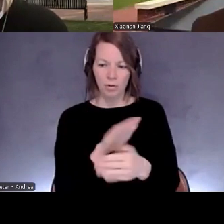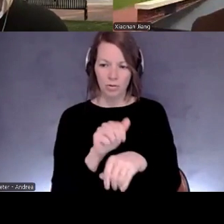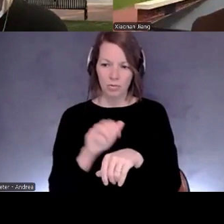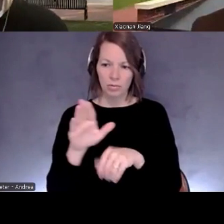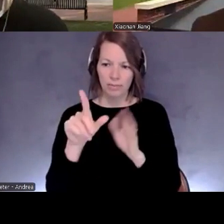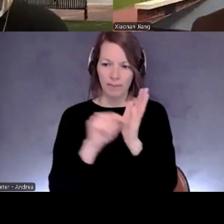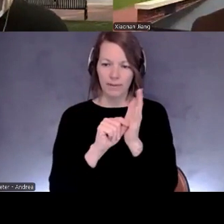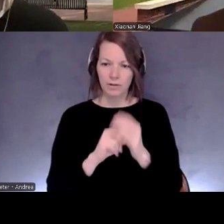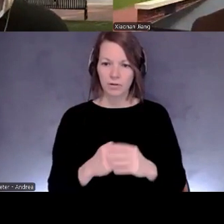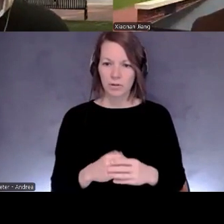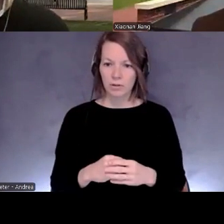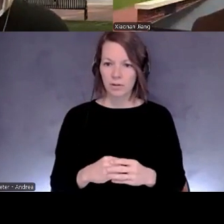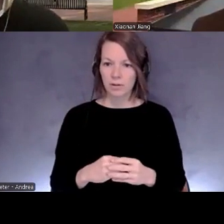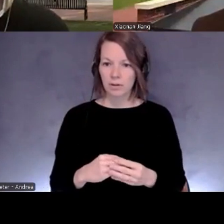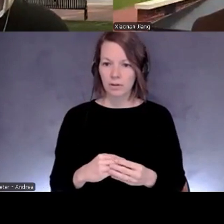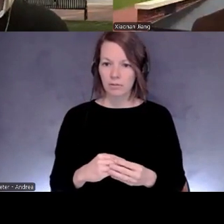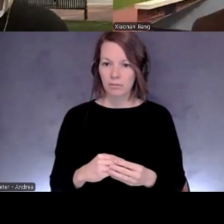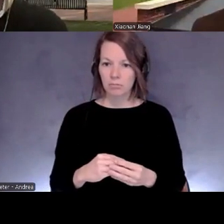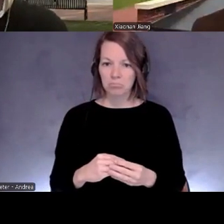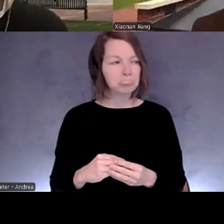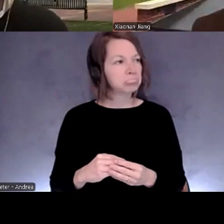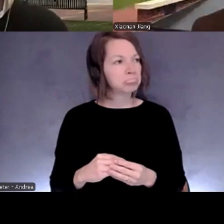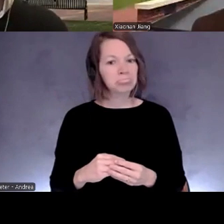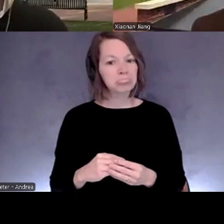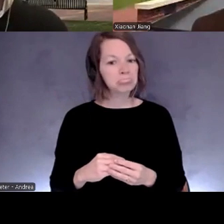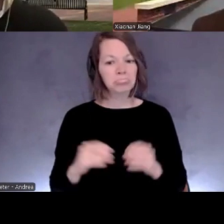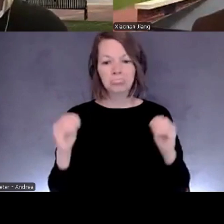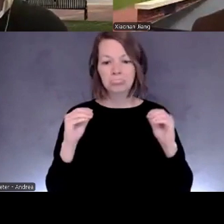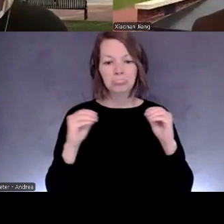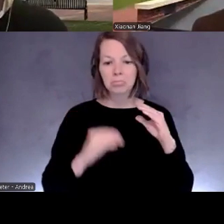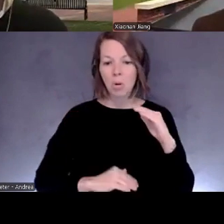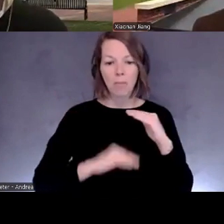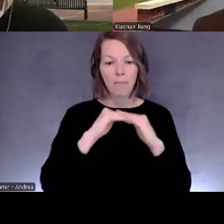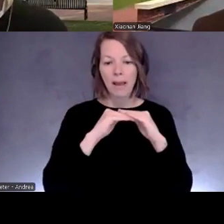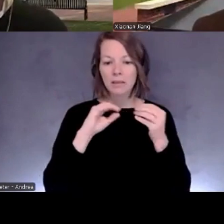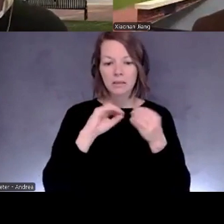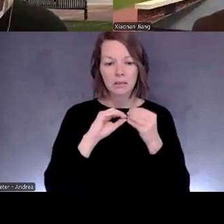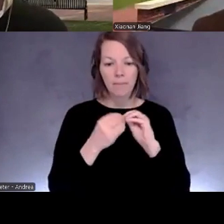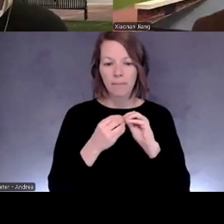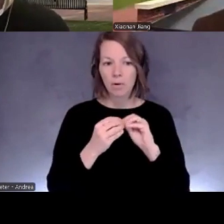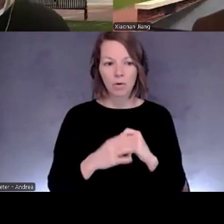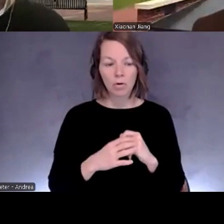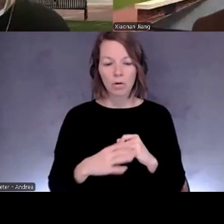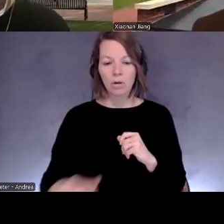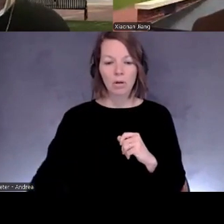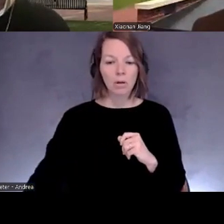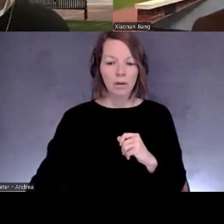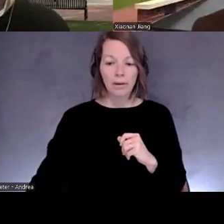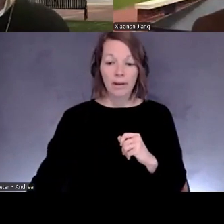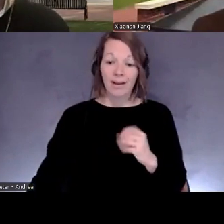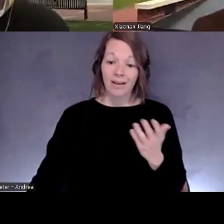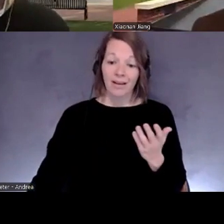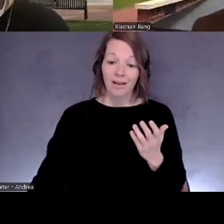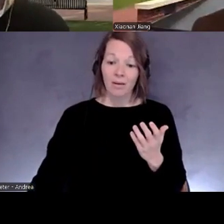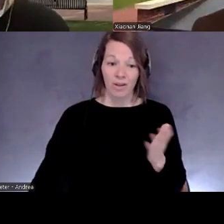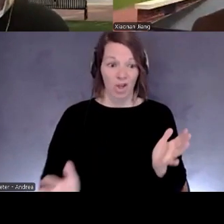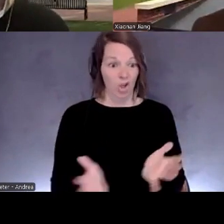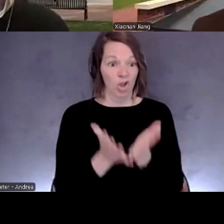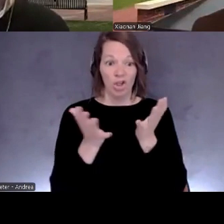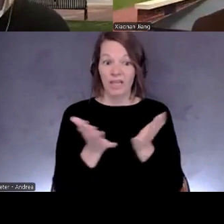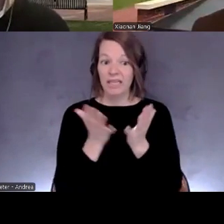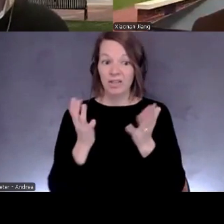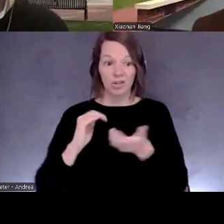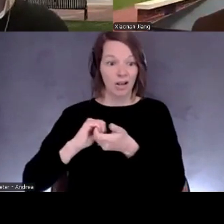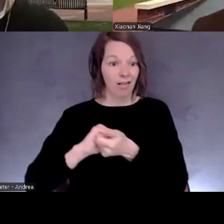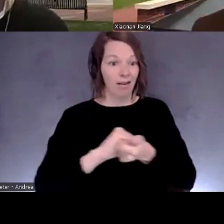published in the AERJ? I'm not aware of any maximum number of authors, and in fact, we encourage